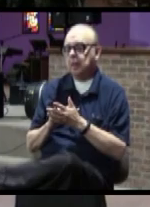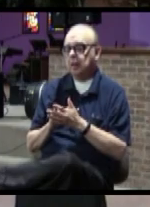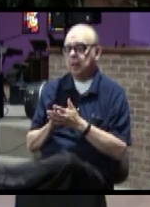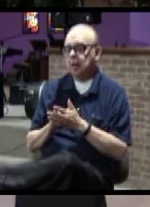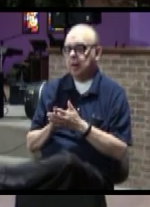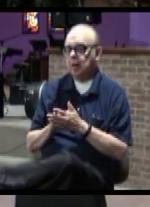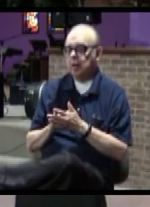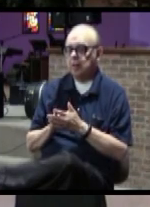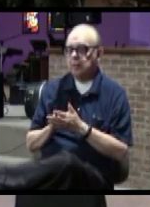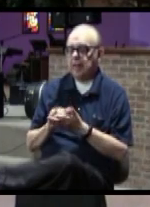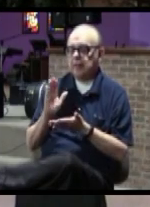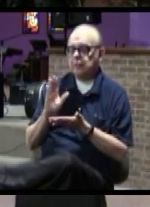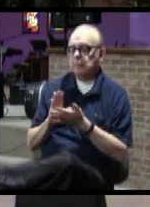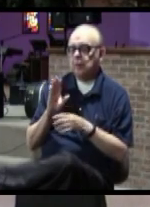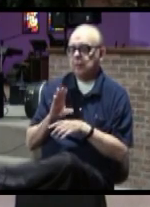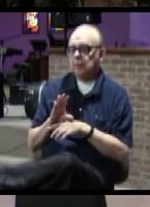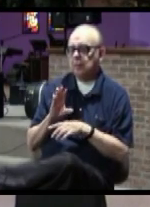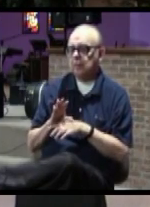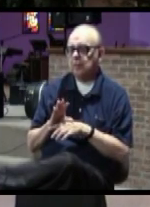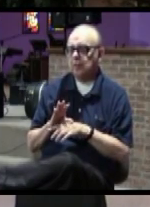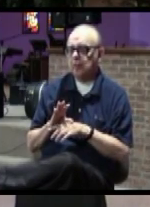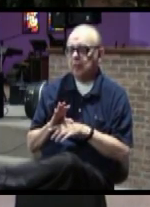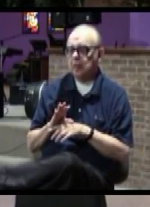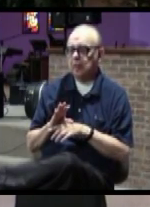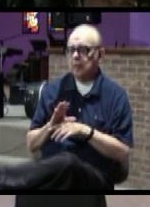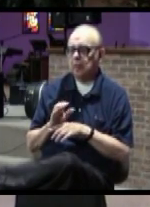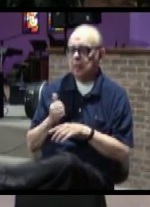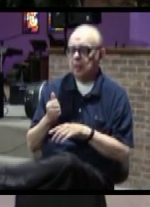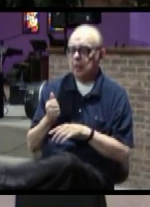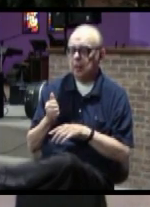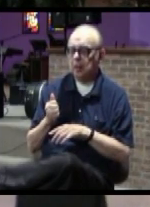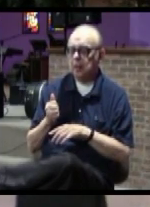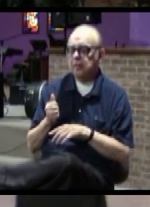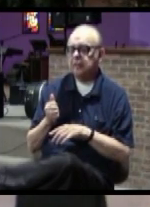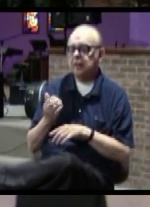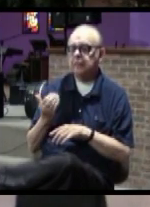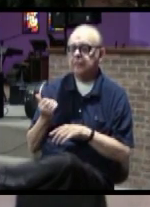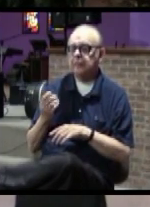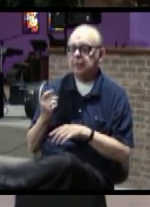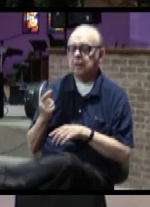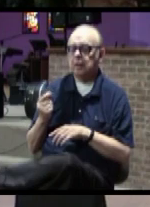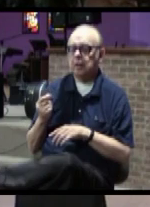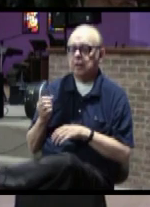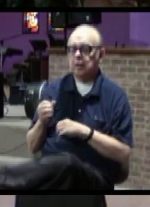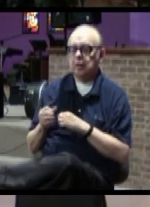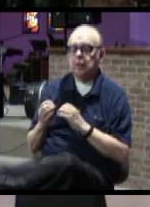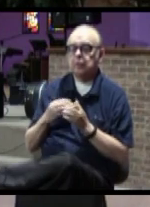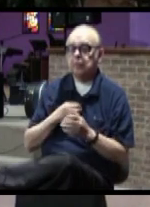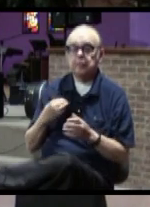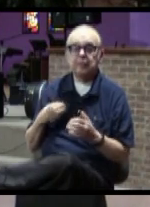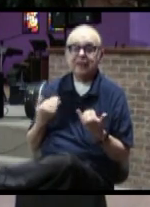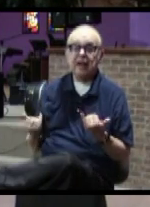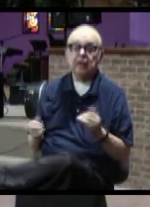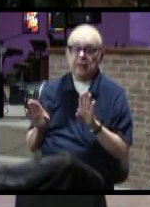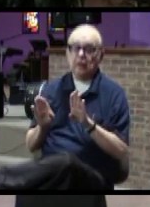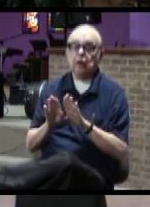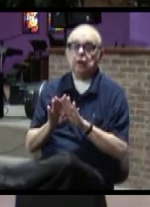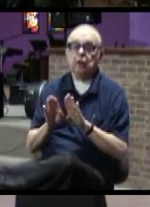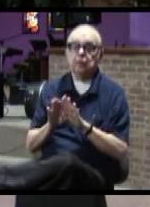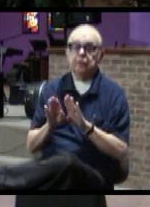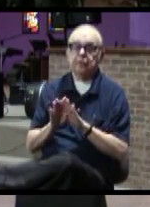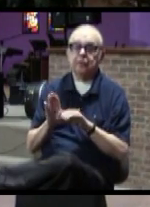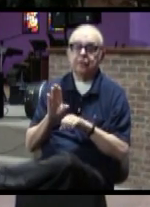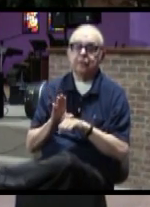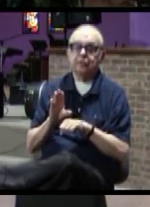A lot of the churches that grew, that were very small churches, that were 10, 15, and 20 members, they're closing doors.